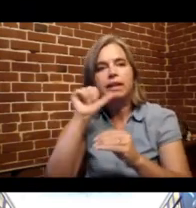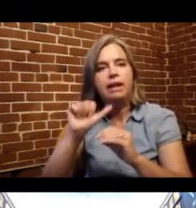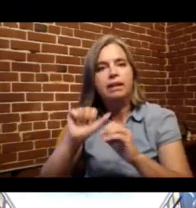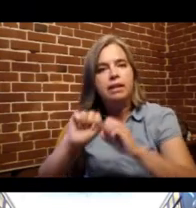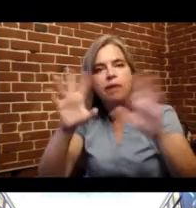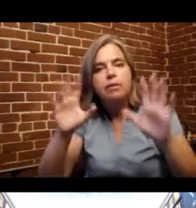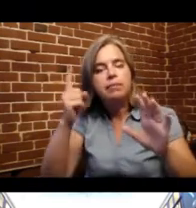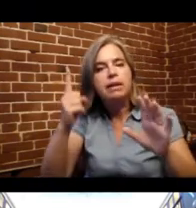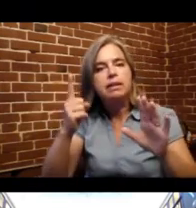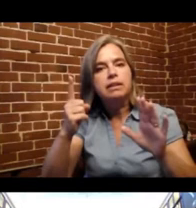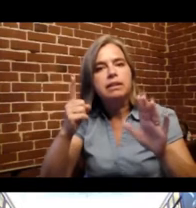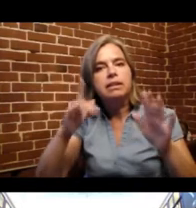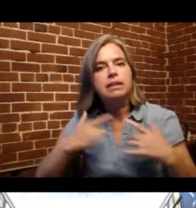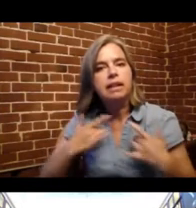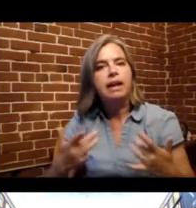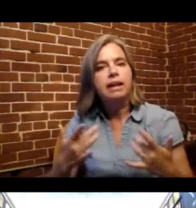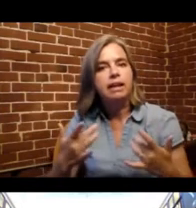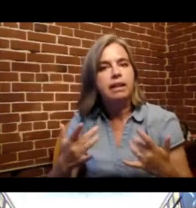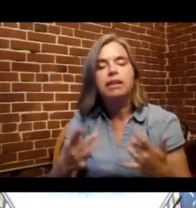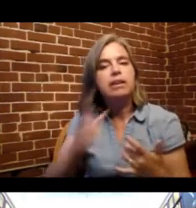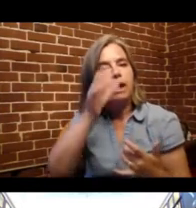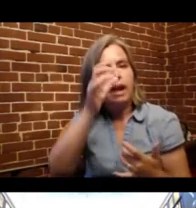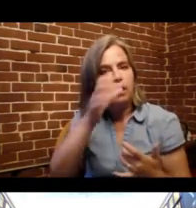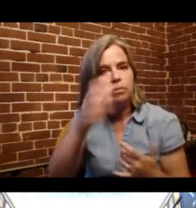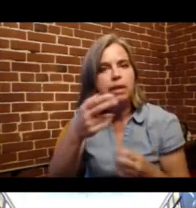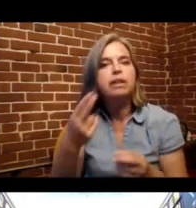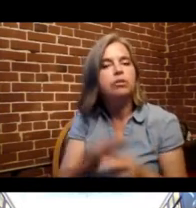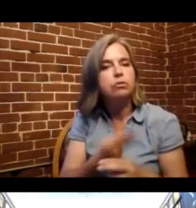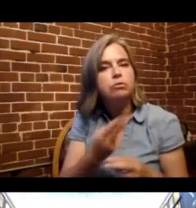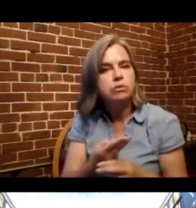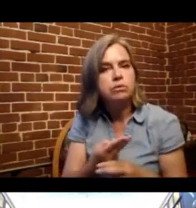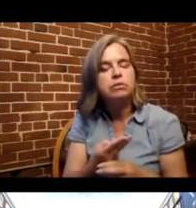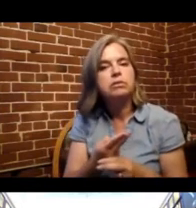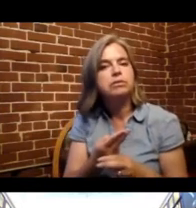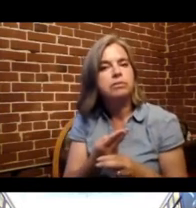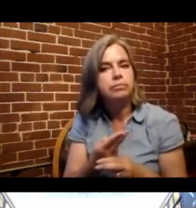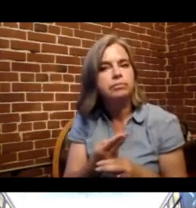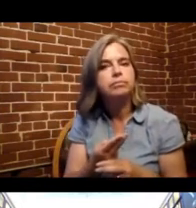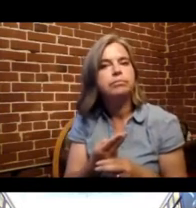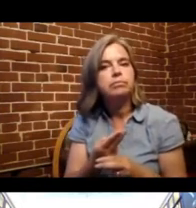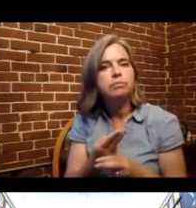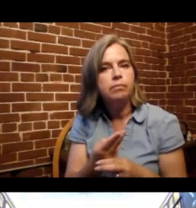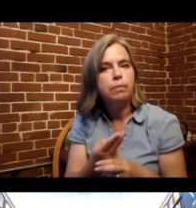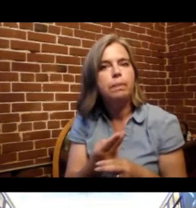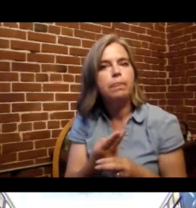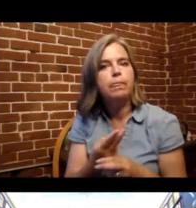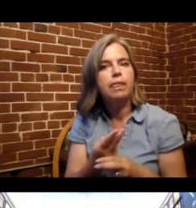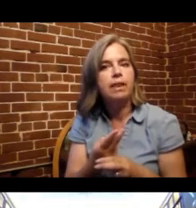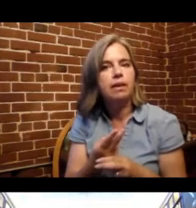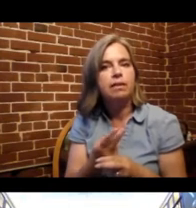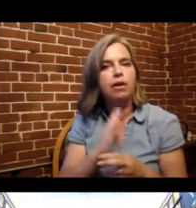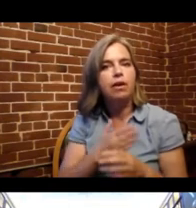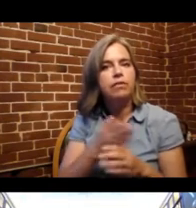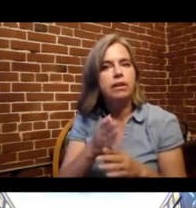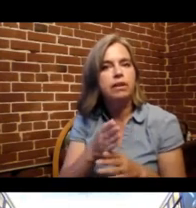data that were animated using what we call in our field